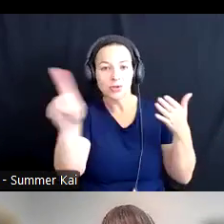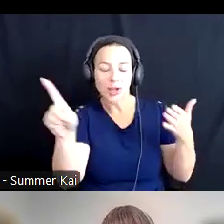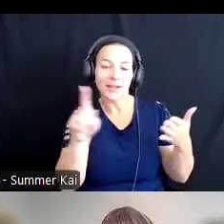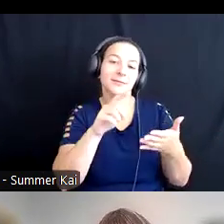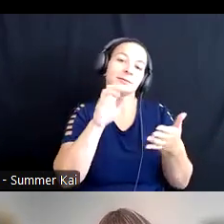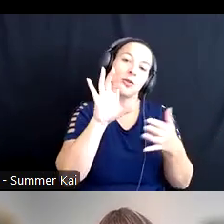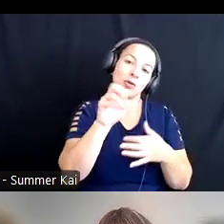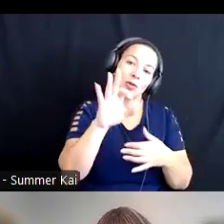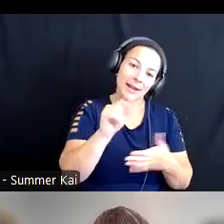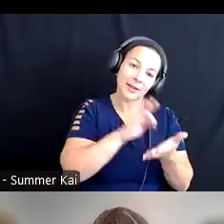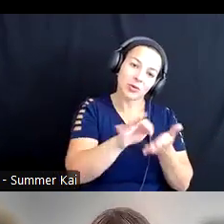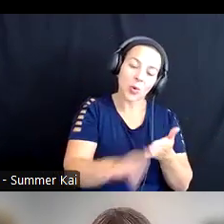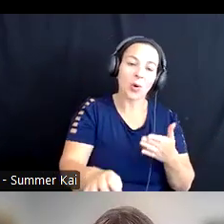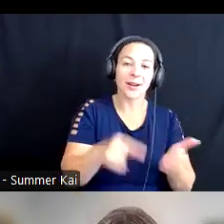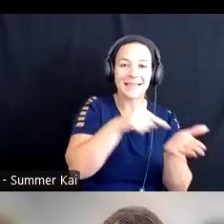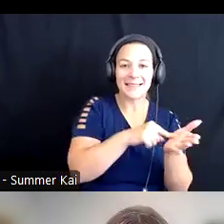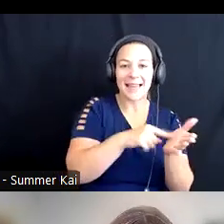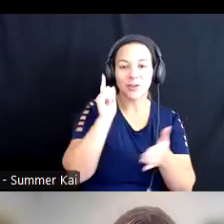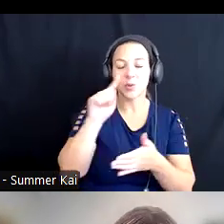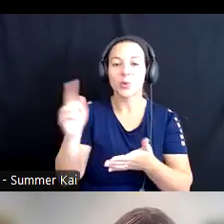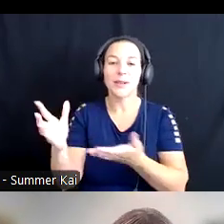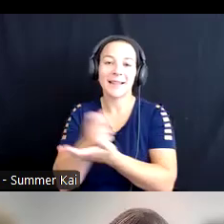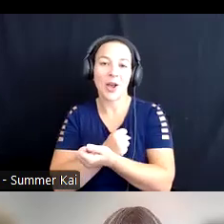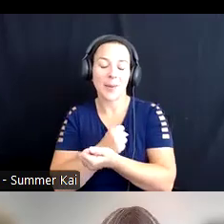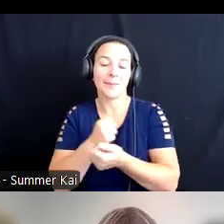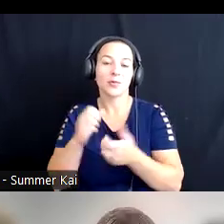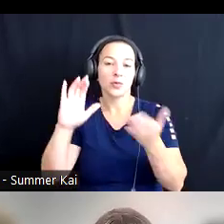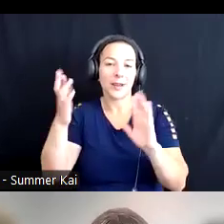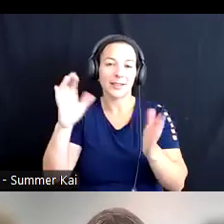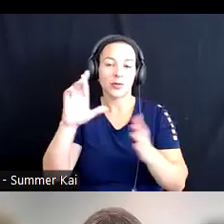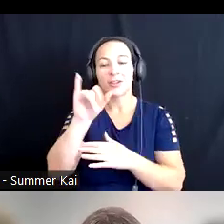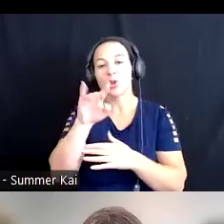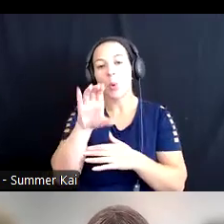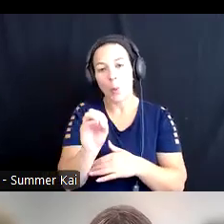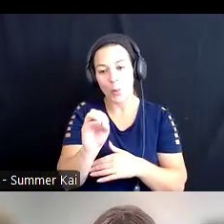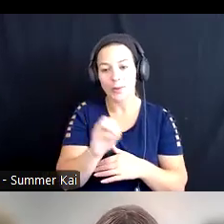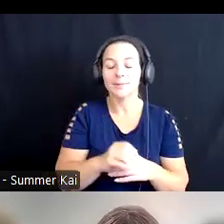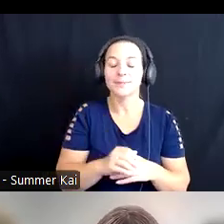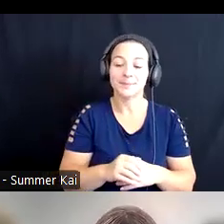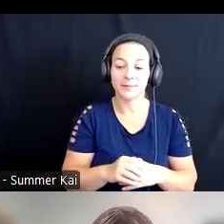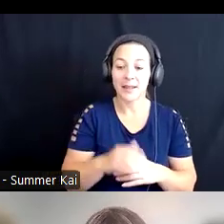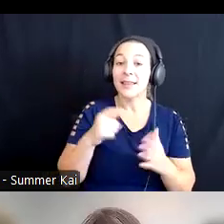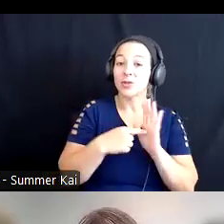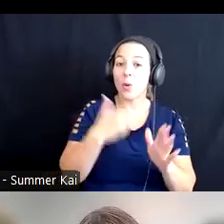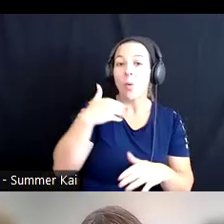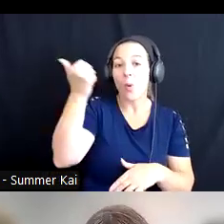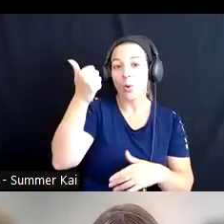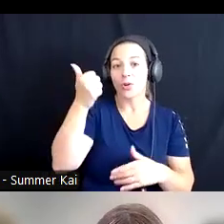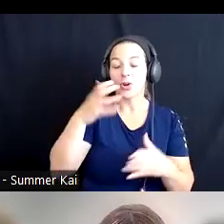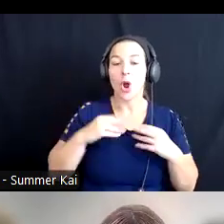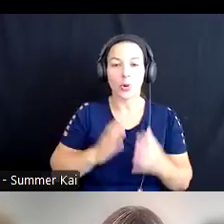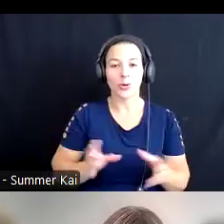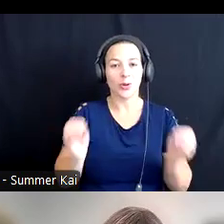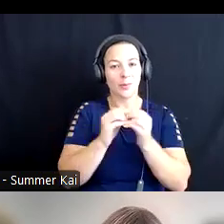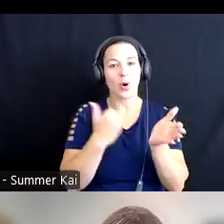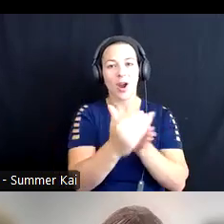ratio, and people must have sufficient collateral. One study has shown that older owners are more likely to be denied when applying